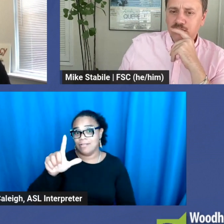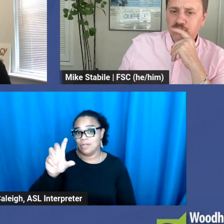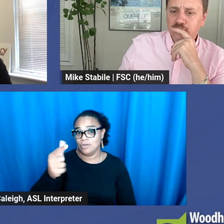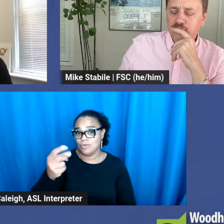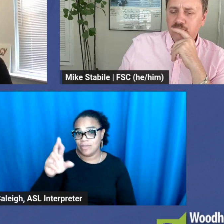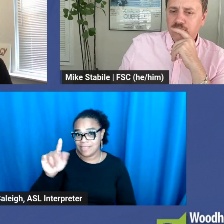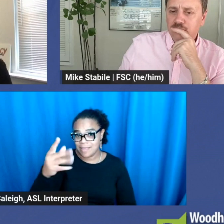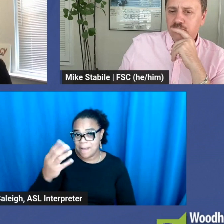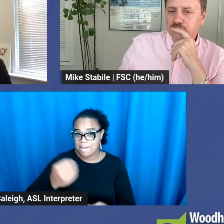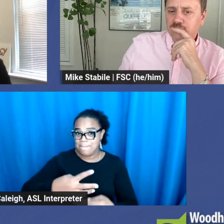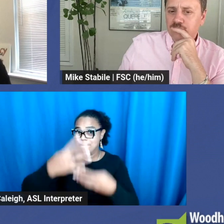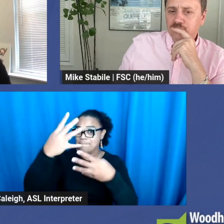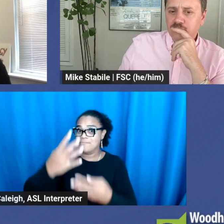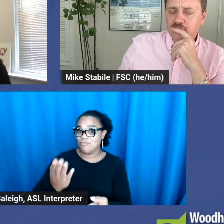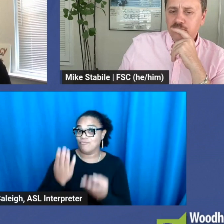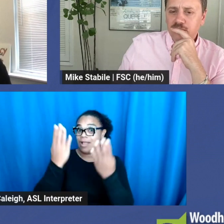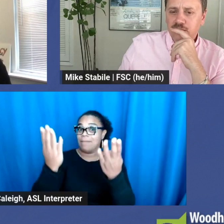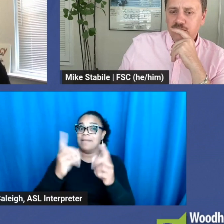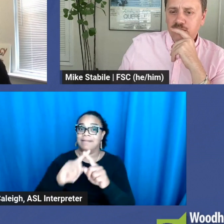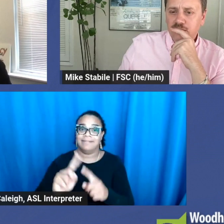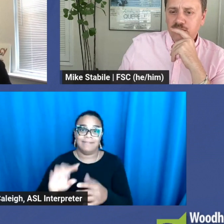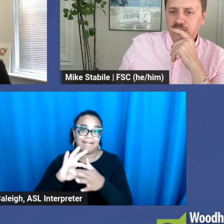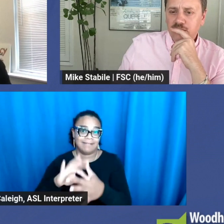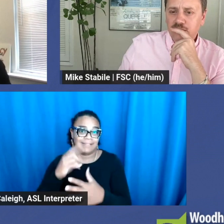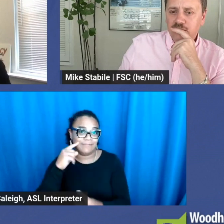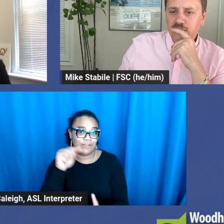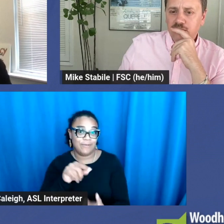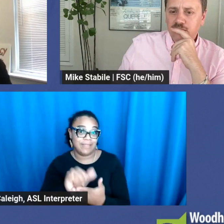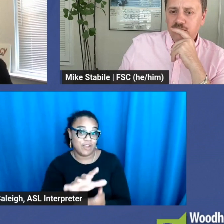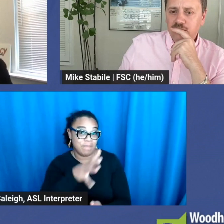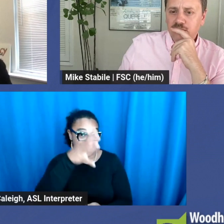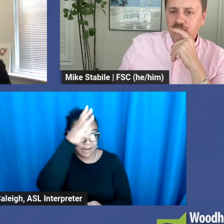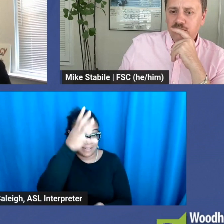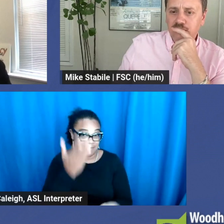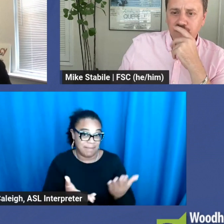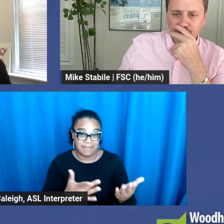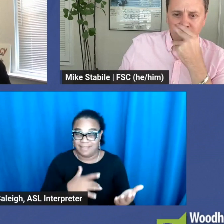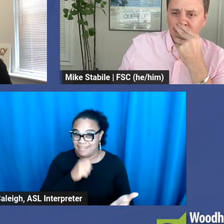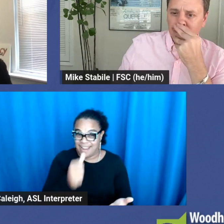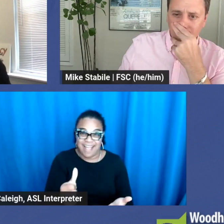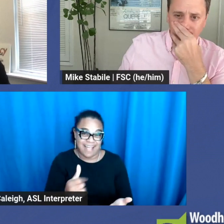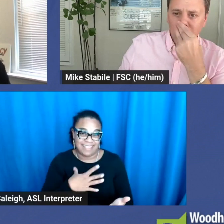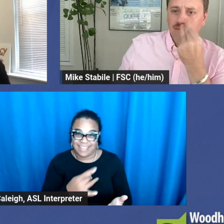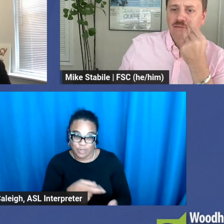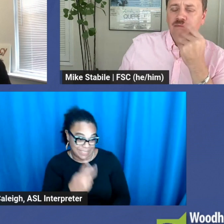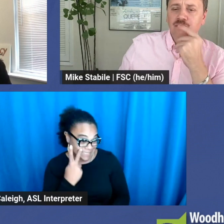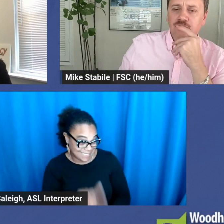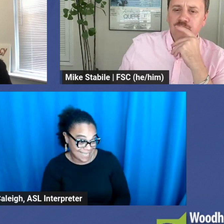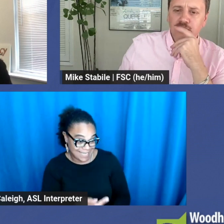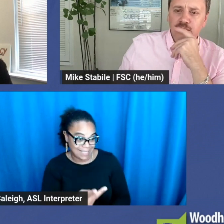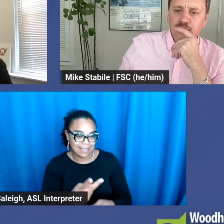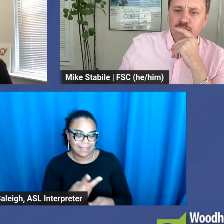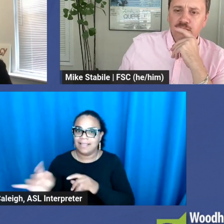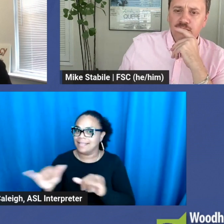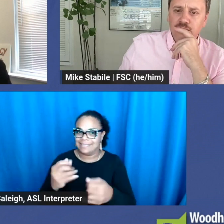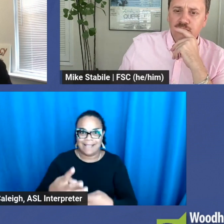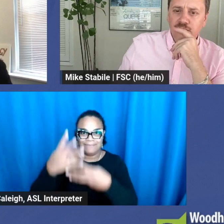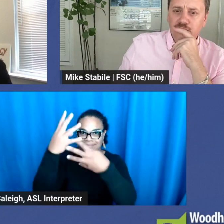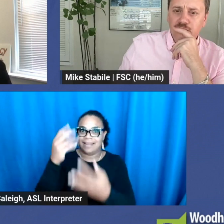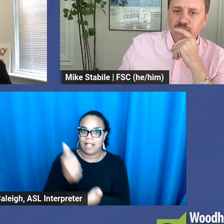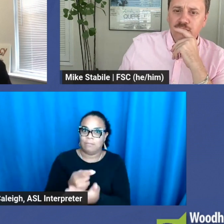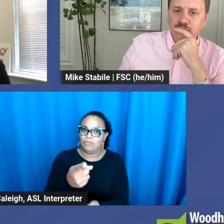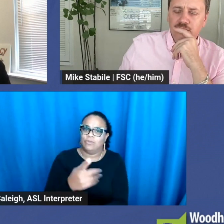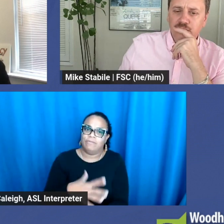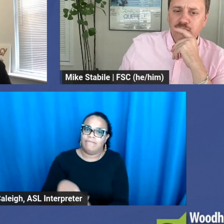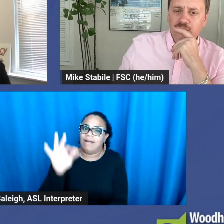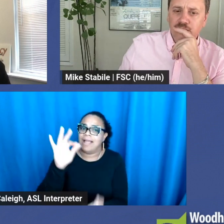recommending content to you that your parents might not be happy about you seeing is the feed that's helping you find community, find